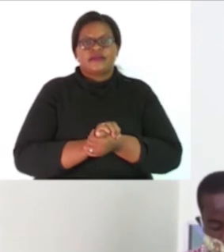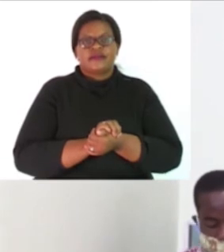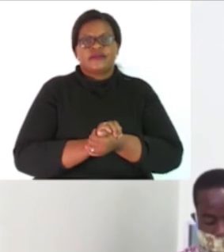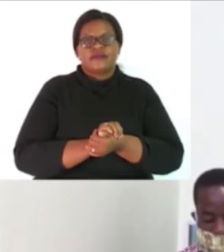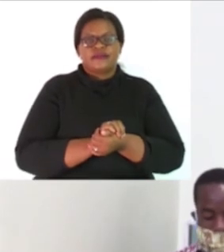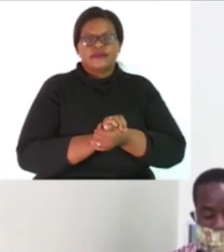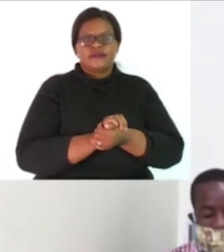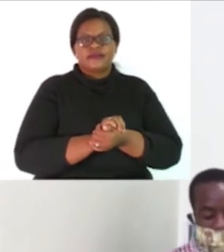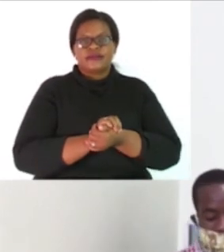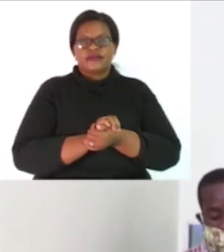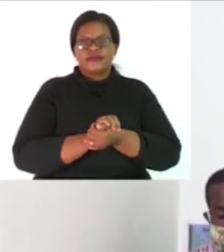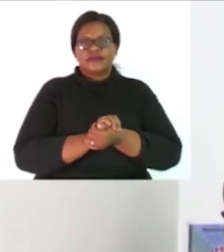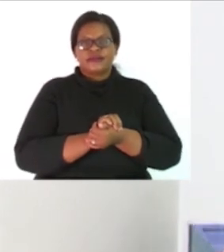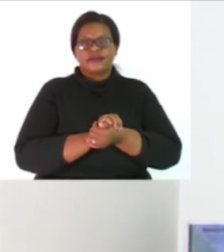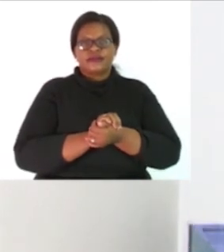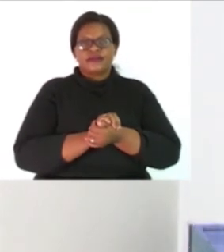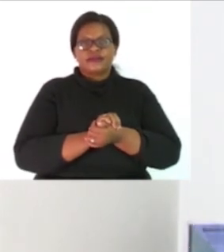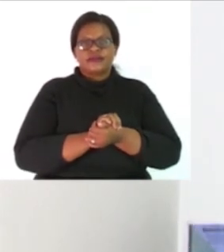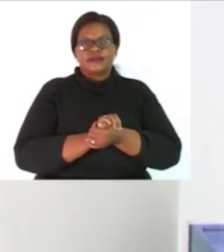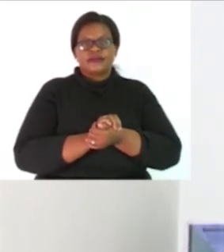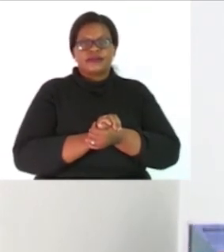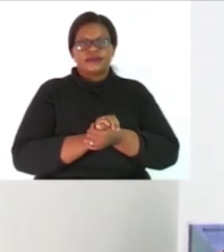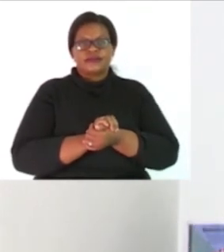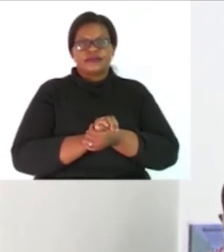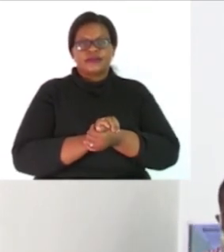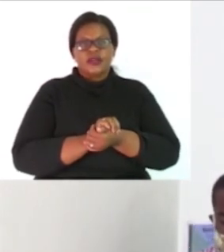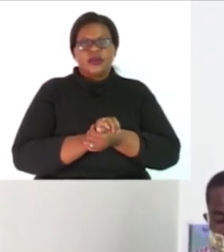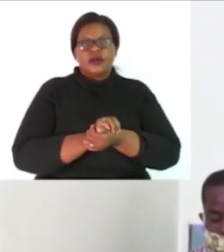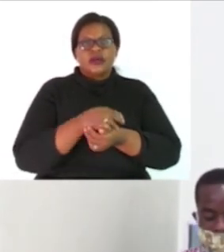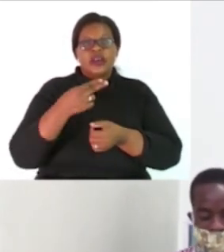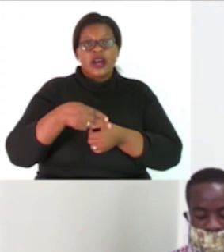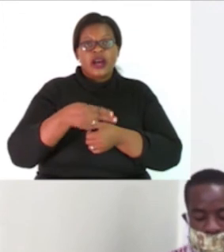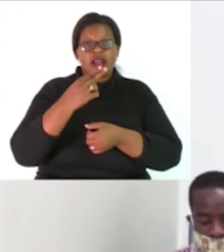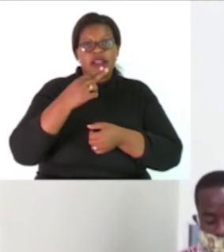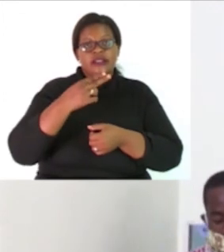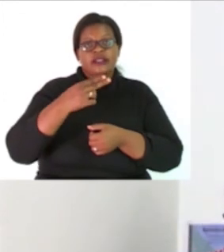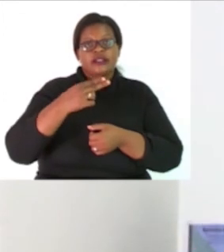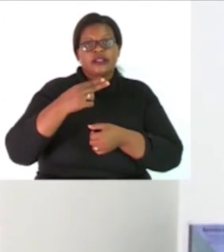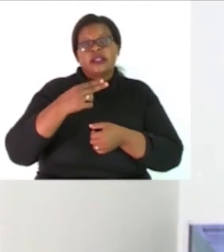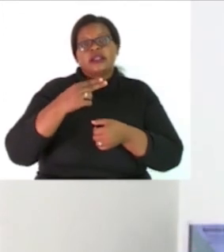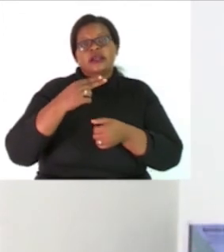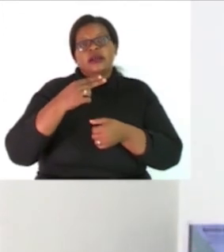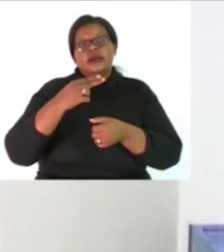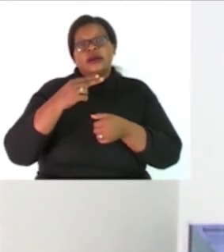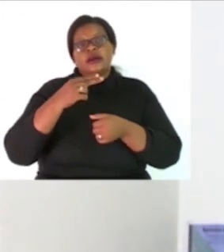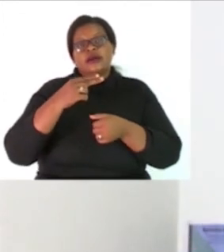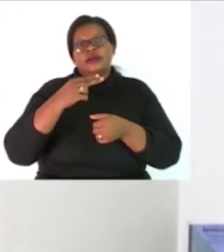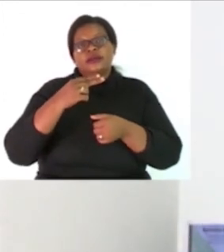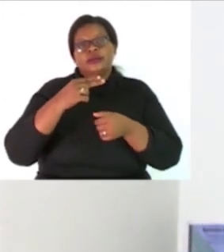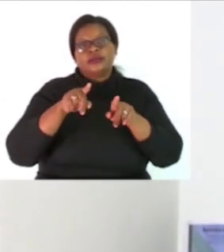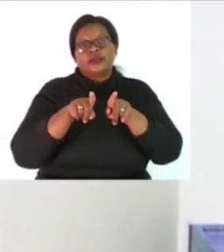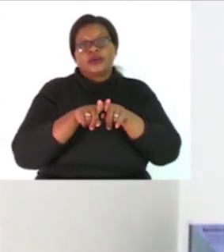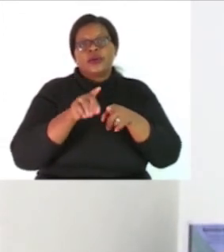18. Now C says, find the highest common factor. In